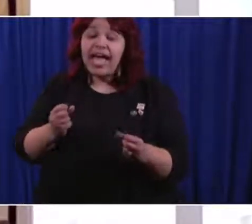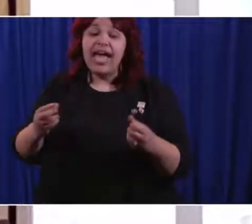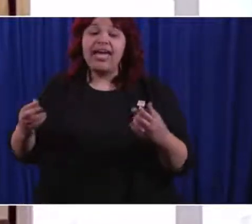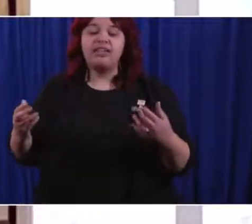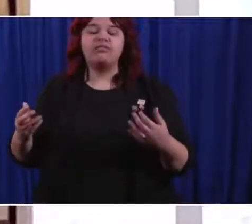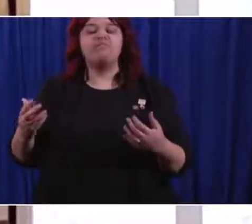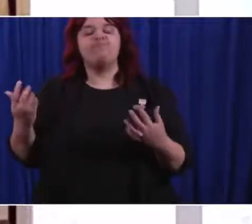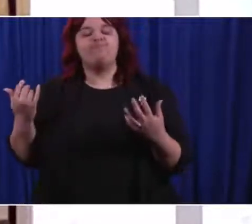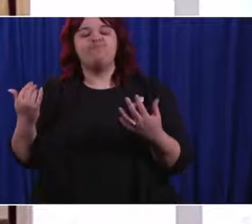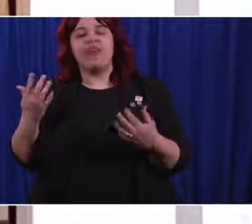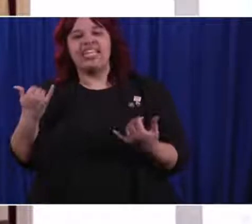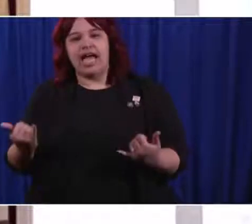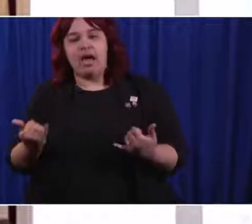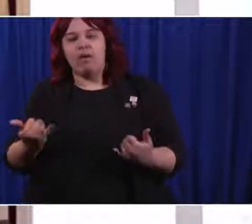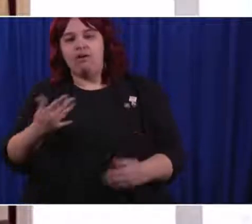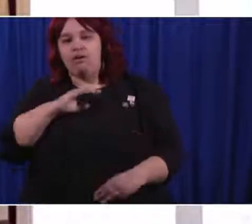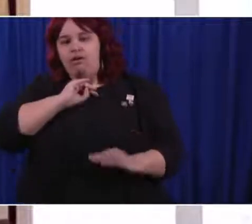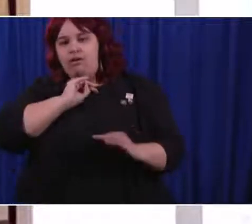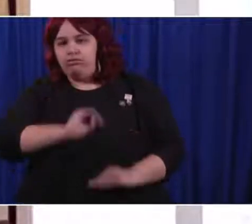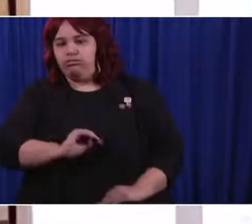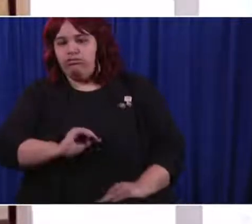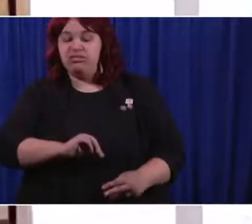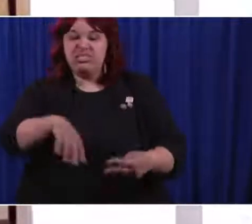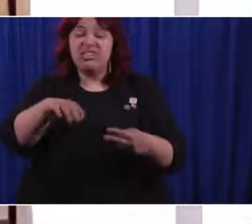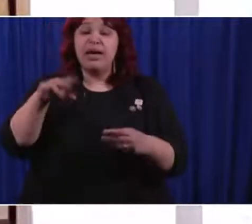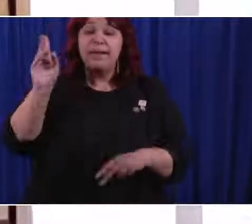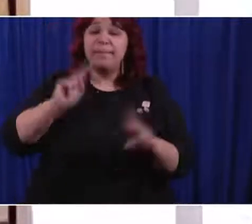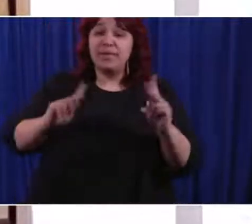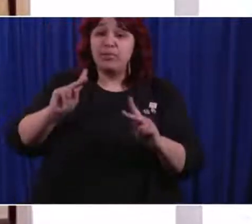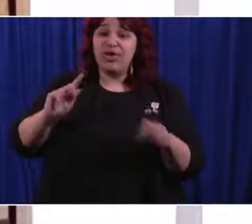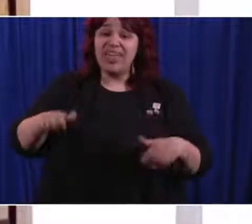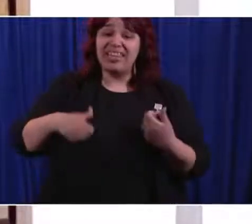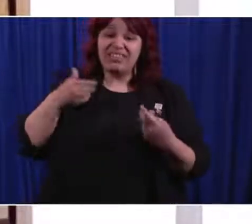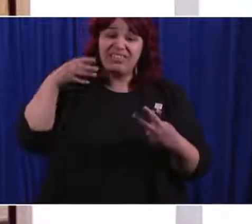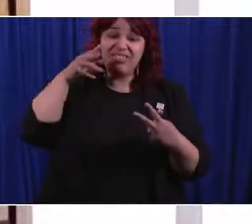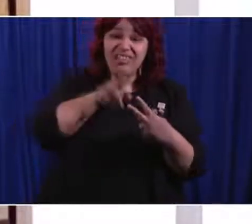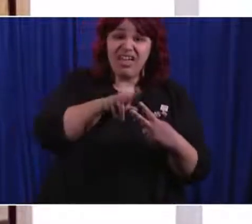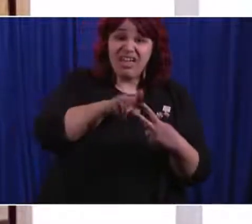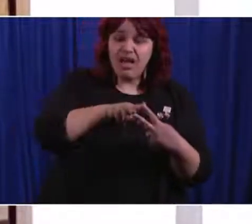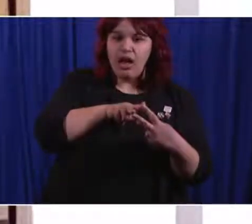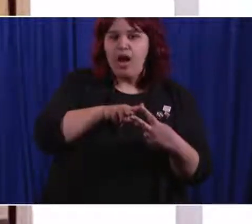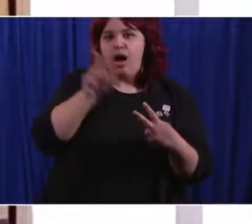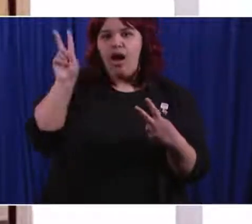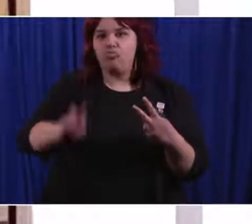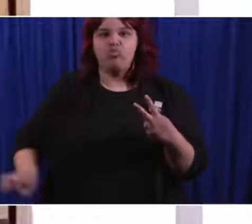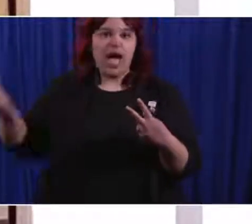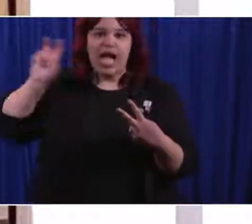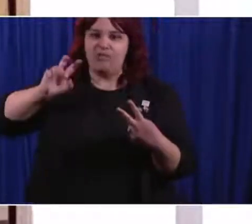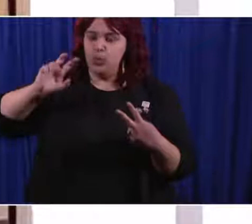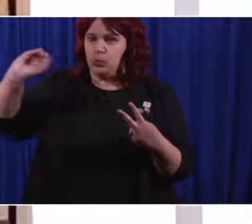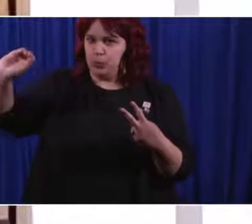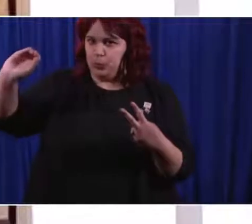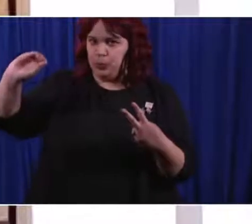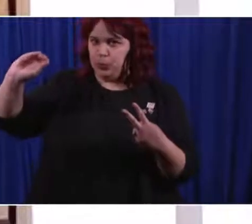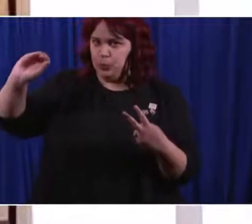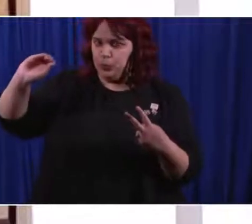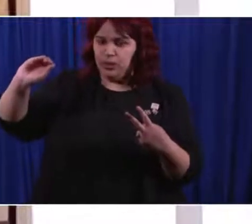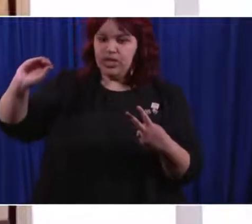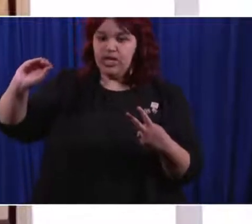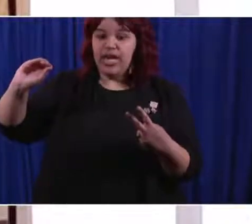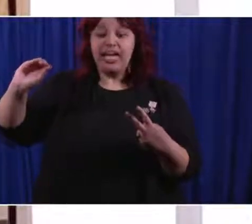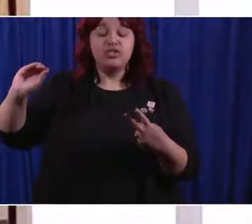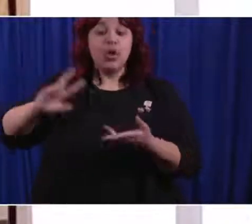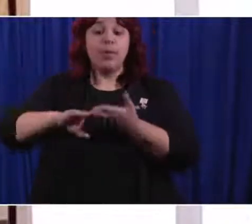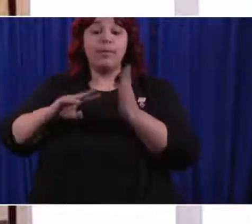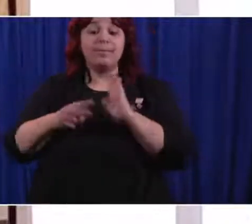low. And putting that all together, the CDC and World Health Organization believes that the risk to the US is very